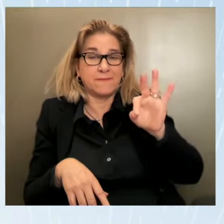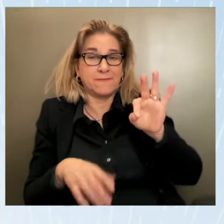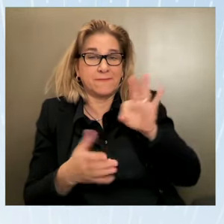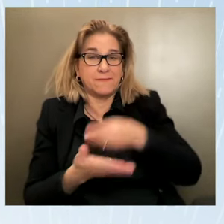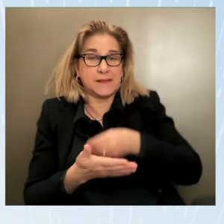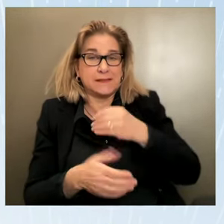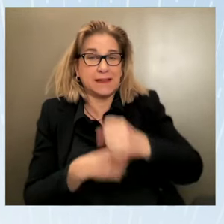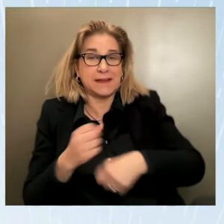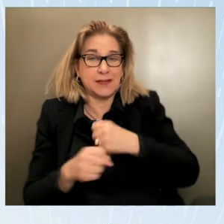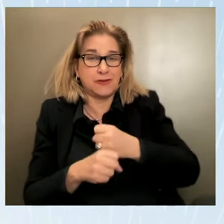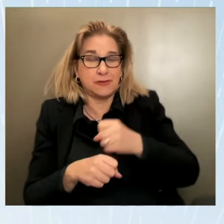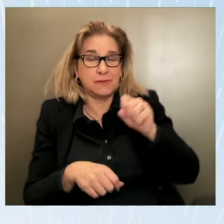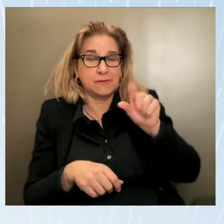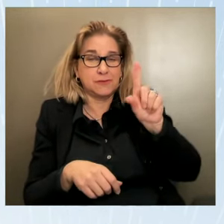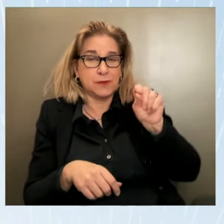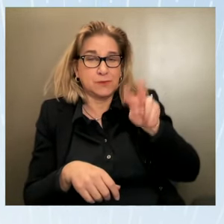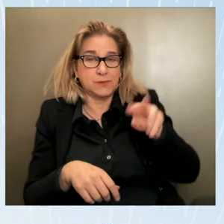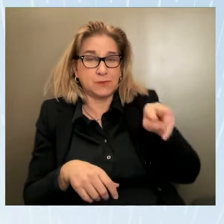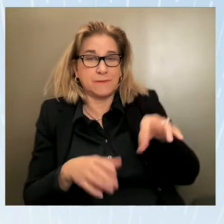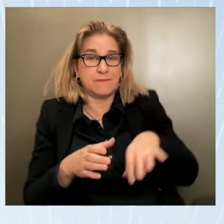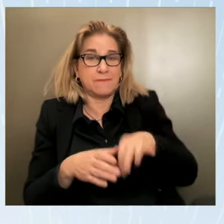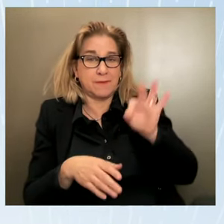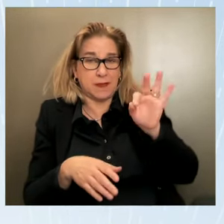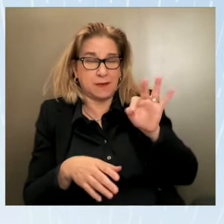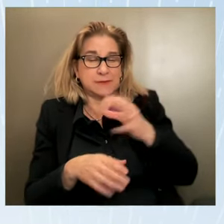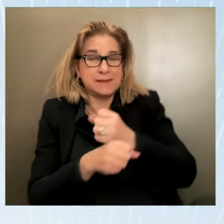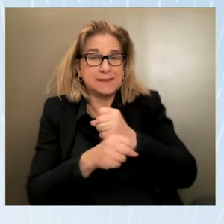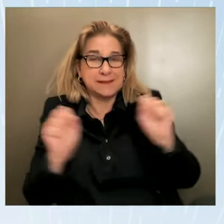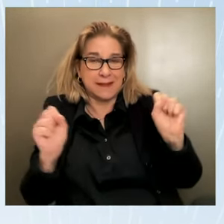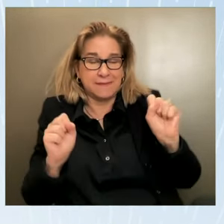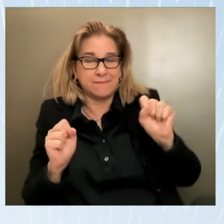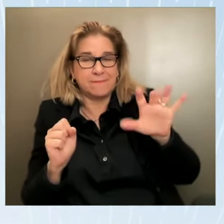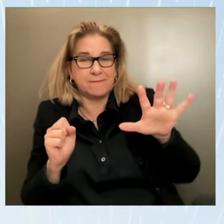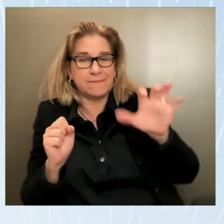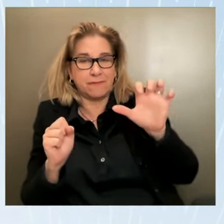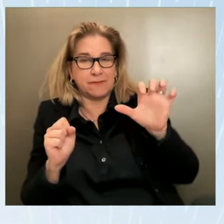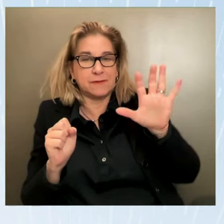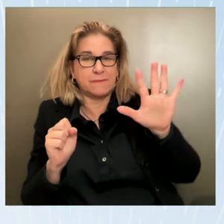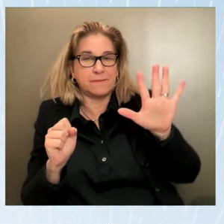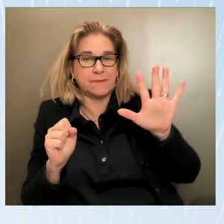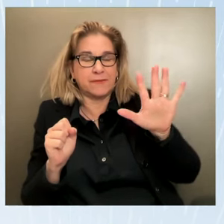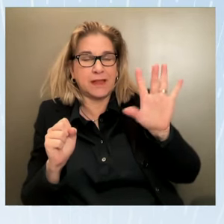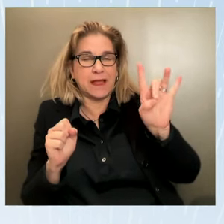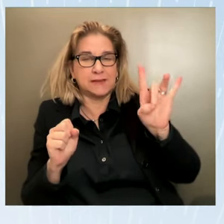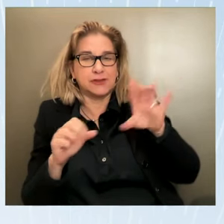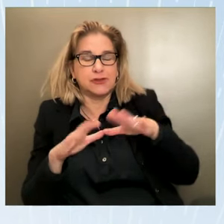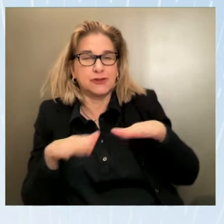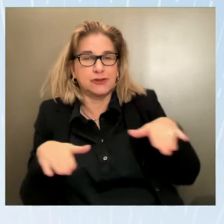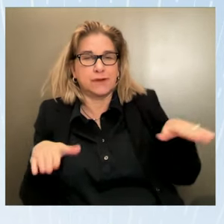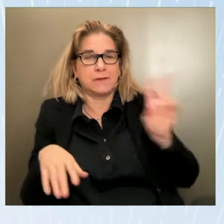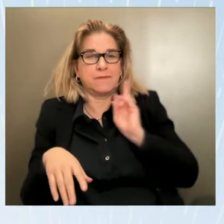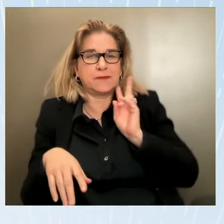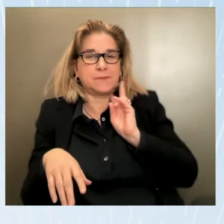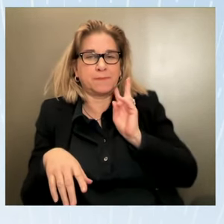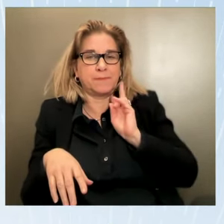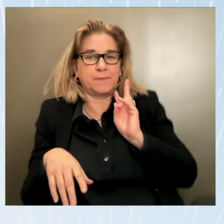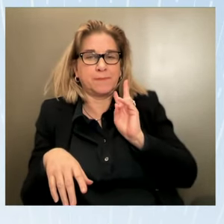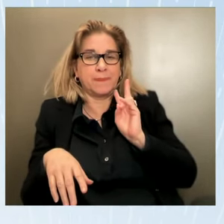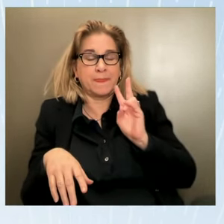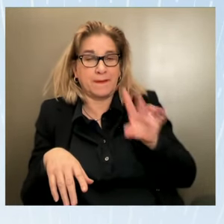559 child victims. Upon finding and rescuing these children, our victim specialists began